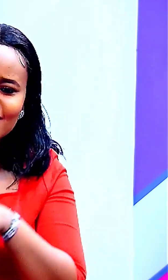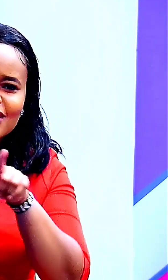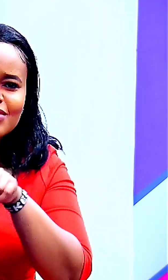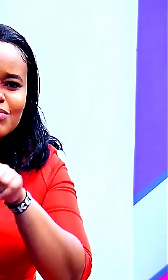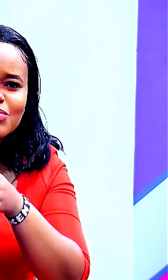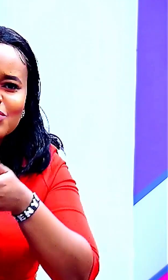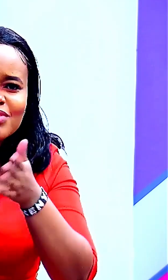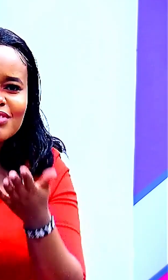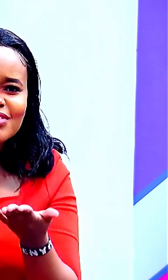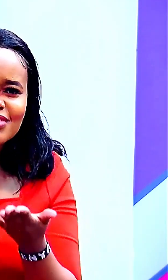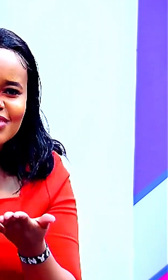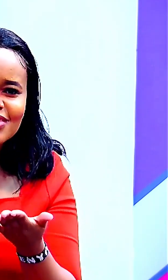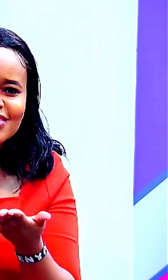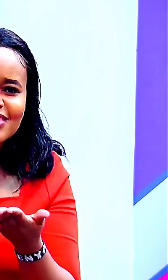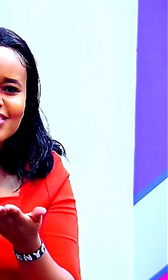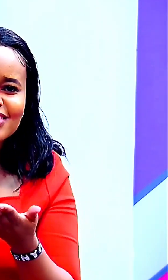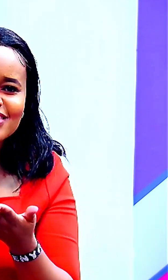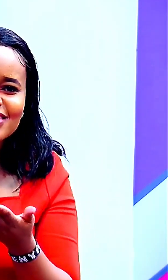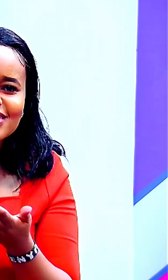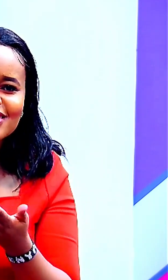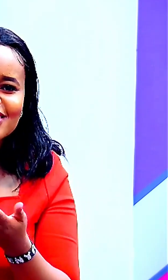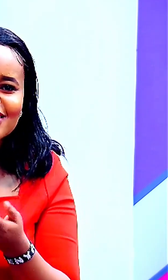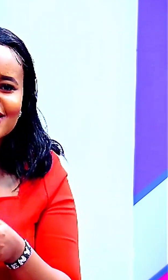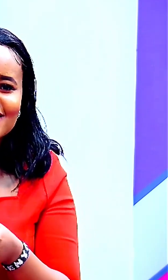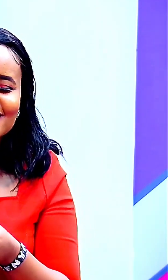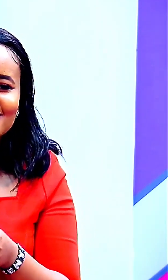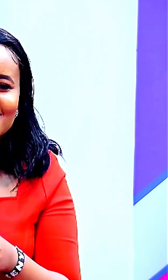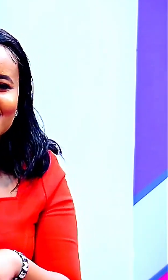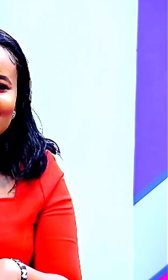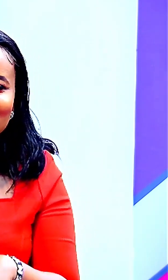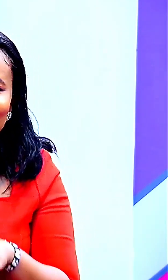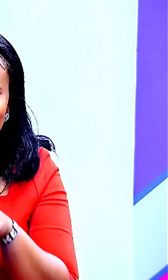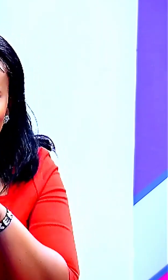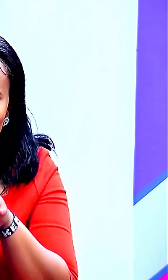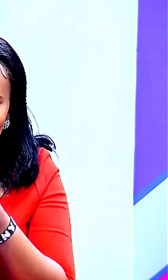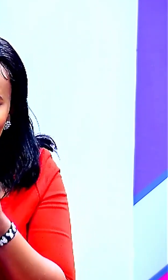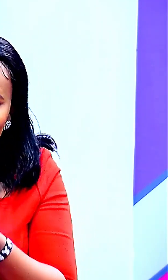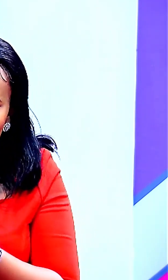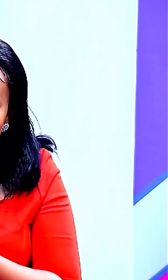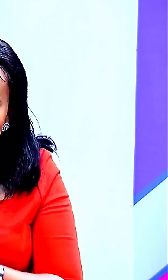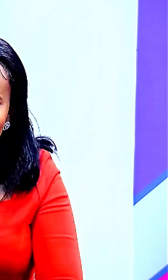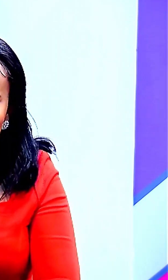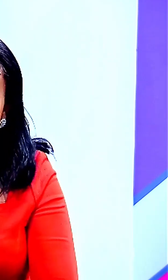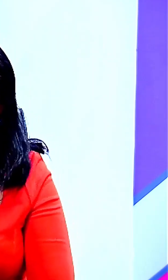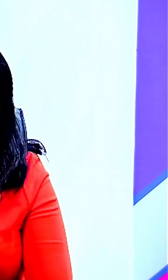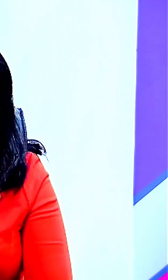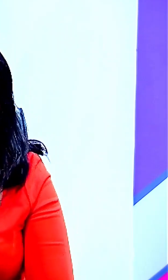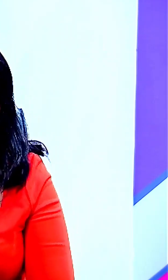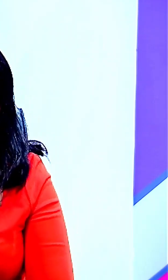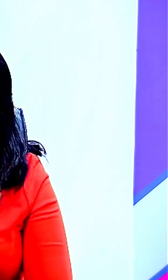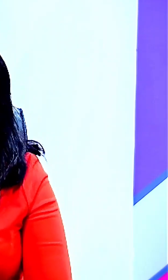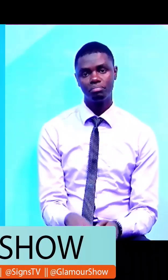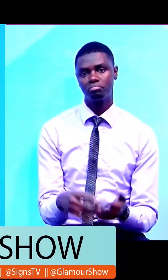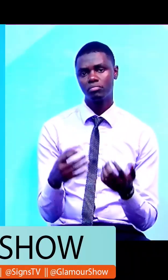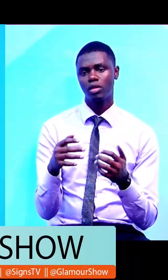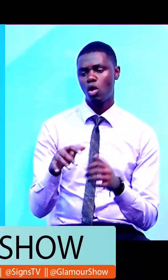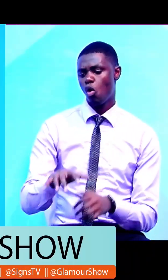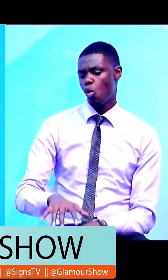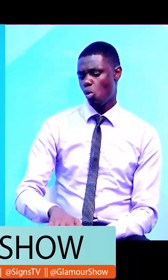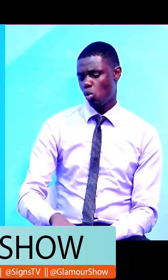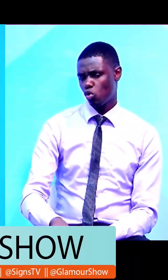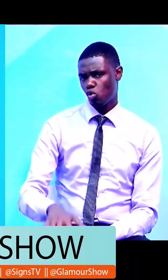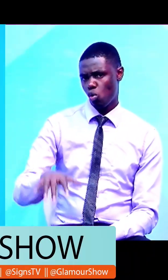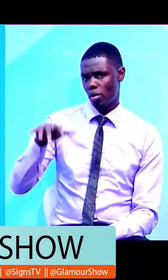draw? Explain more about that, please. Well, growing up, I used